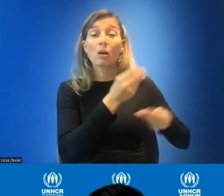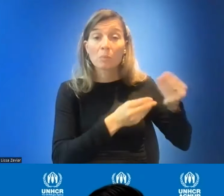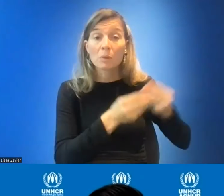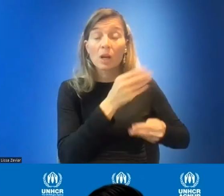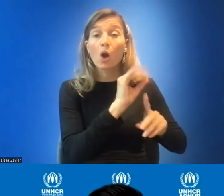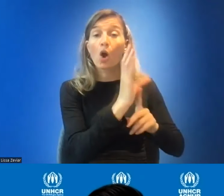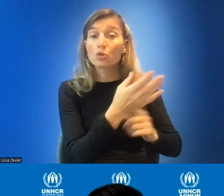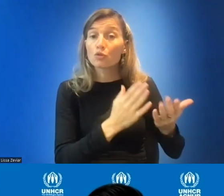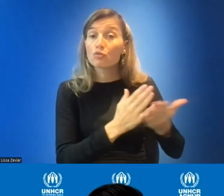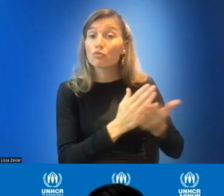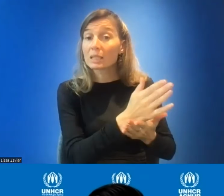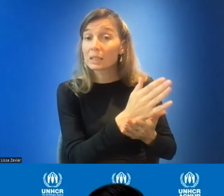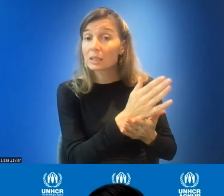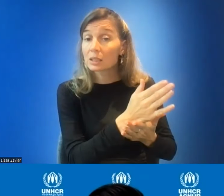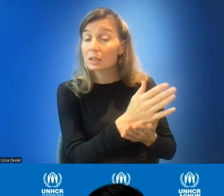an example.